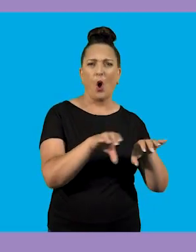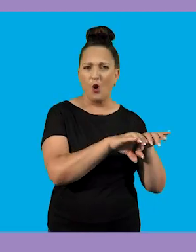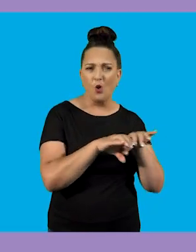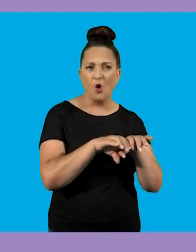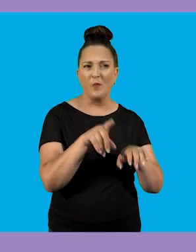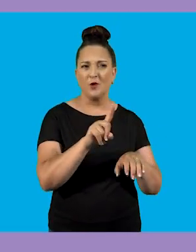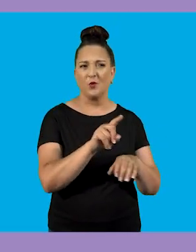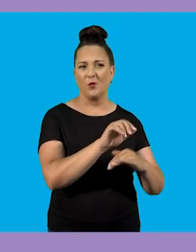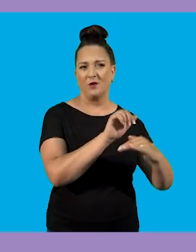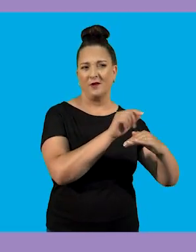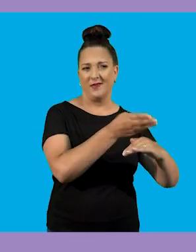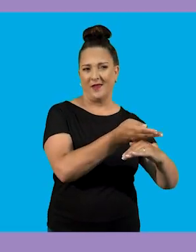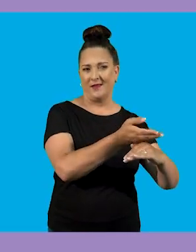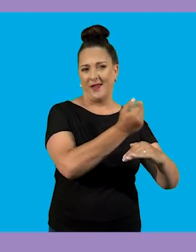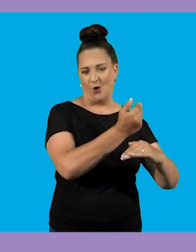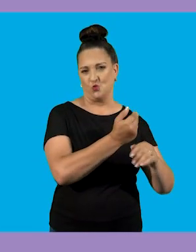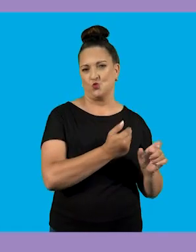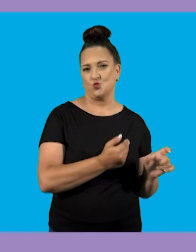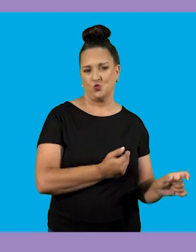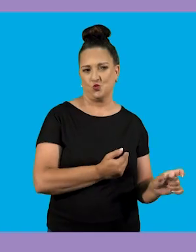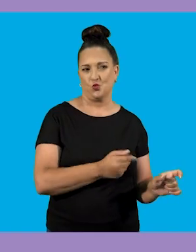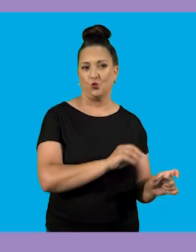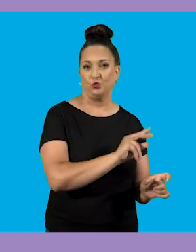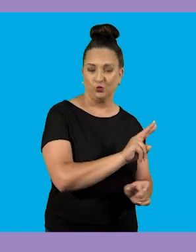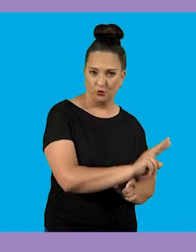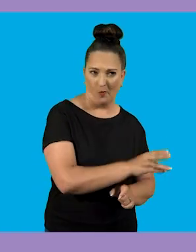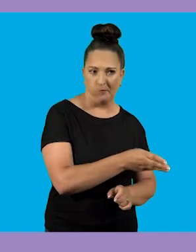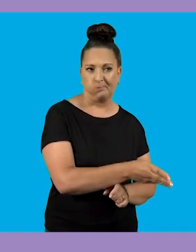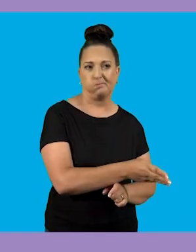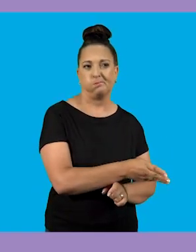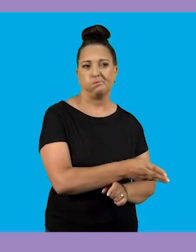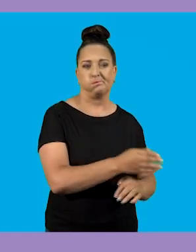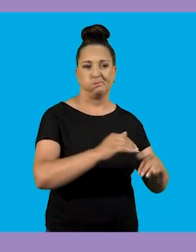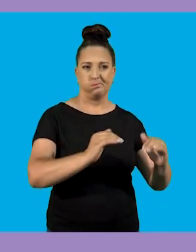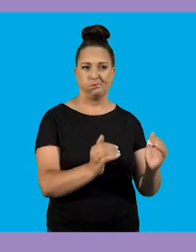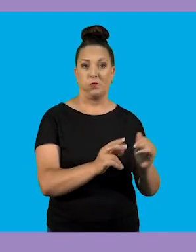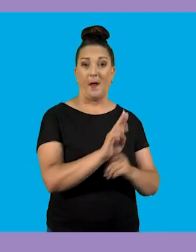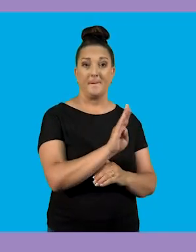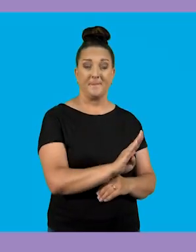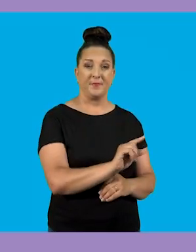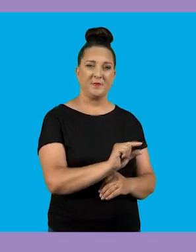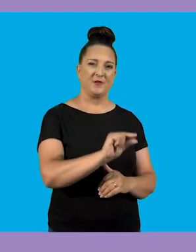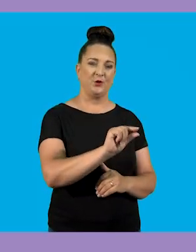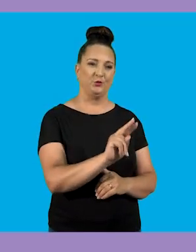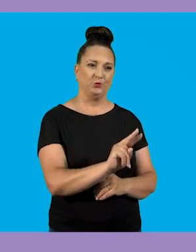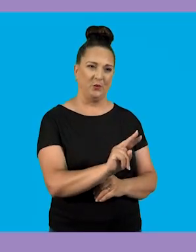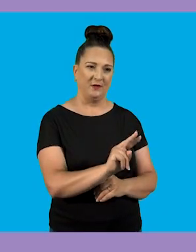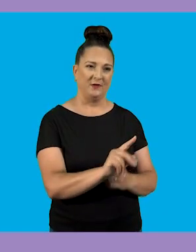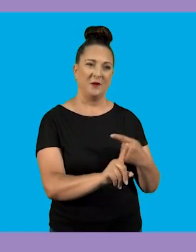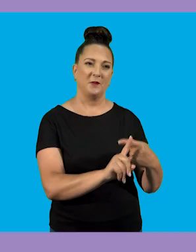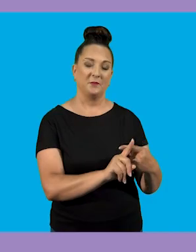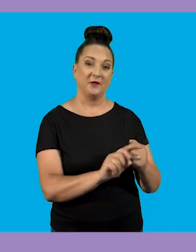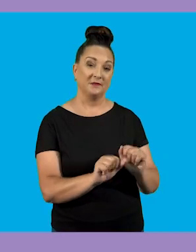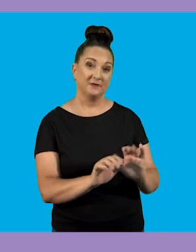am going to take it out as a common factor, and we are going to have there left b squared